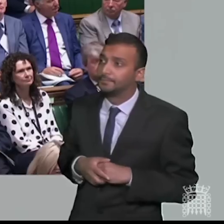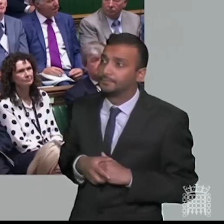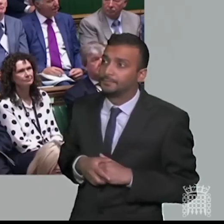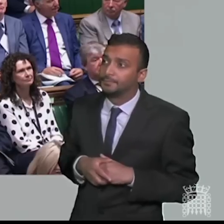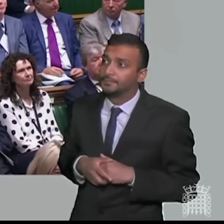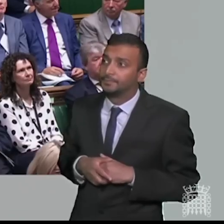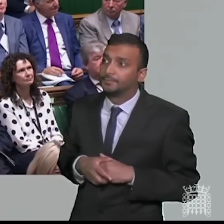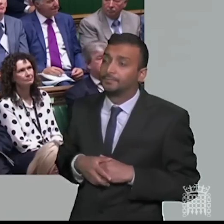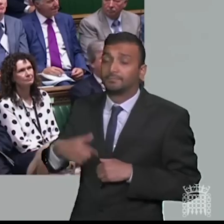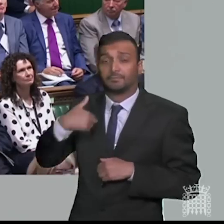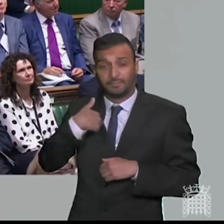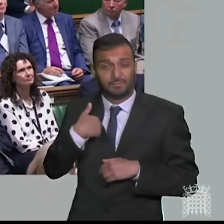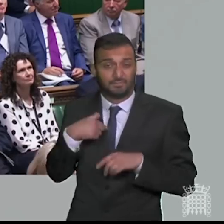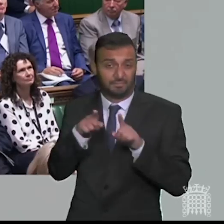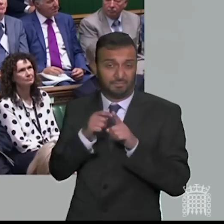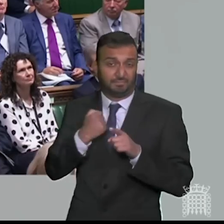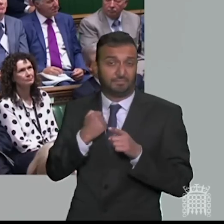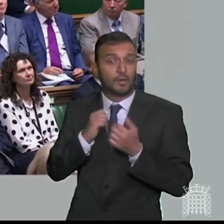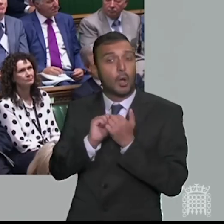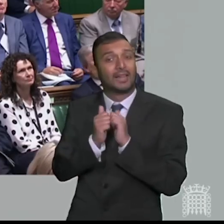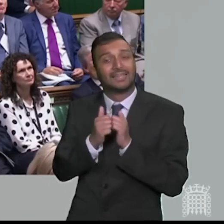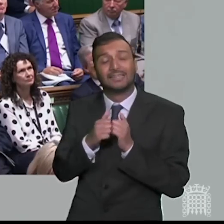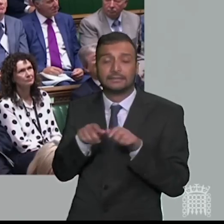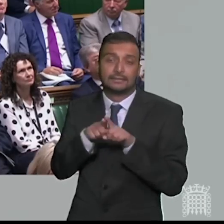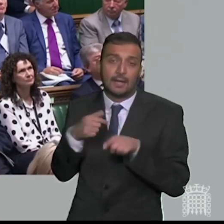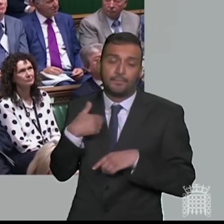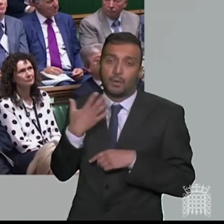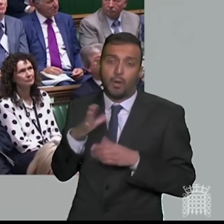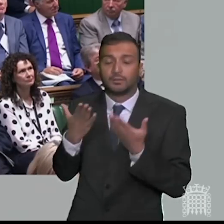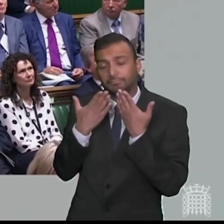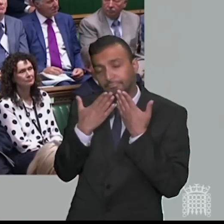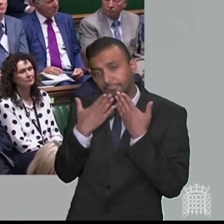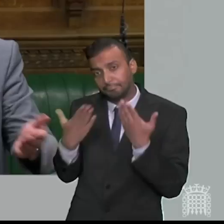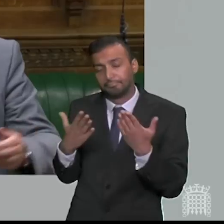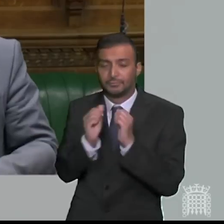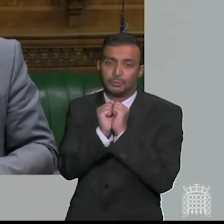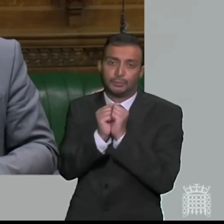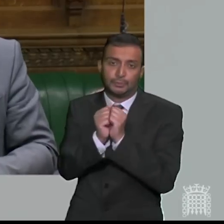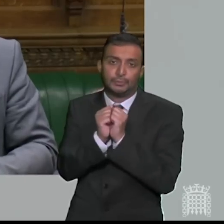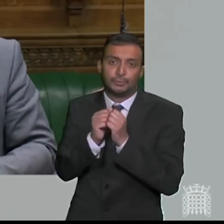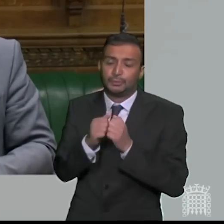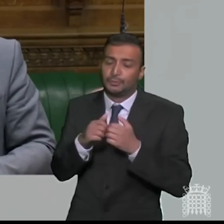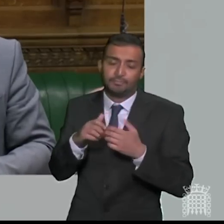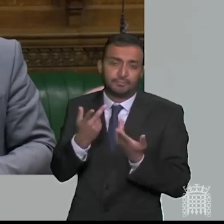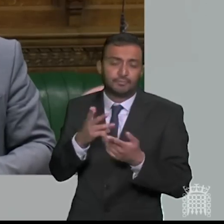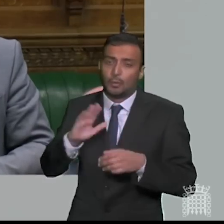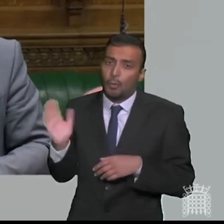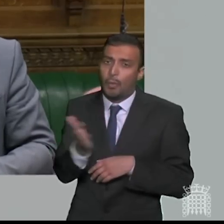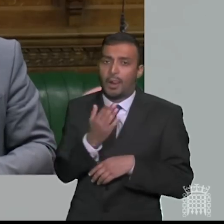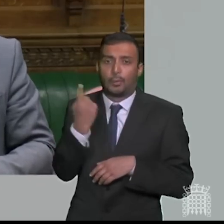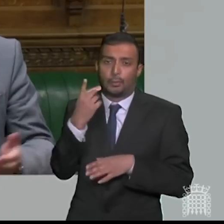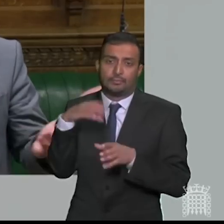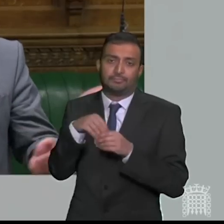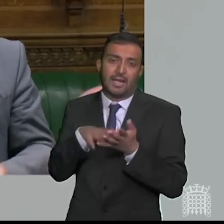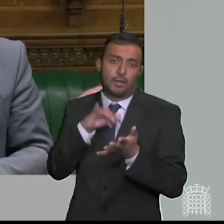colleagues, extend our deep appreciation to all those past and present who continue to be dedicated to our